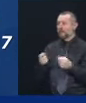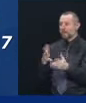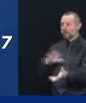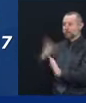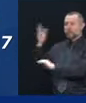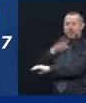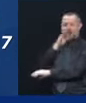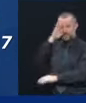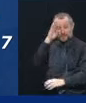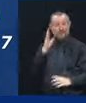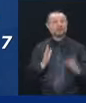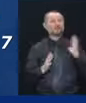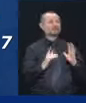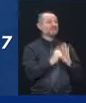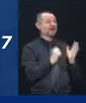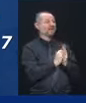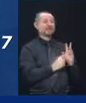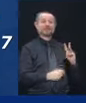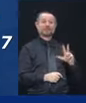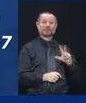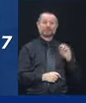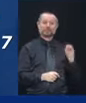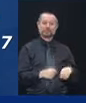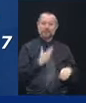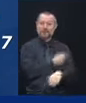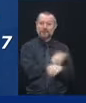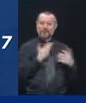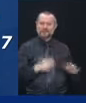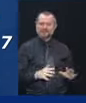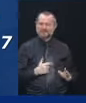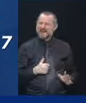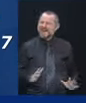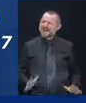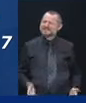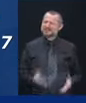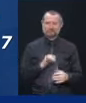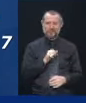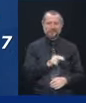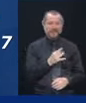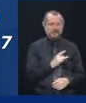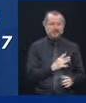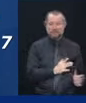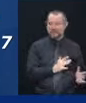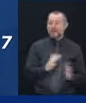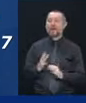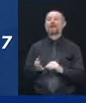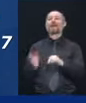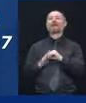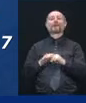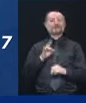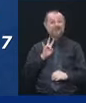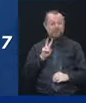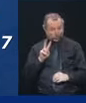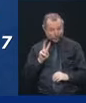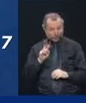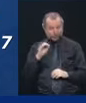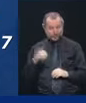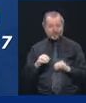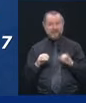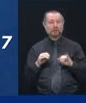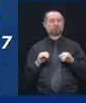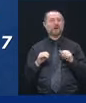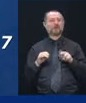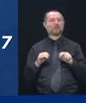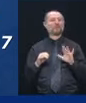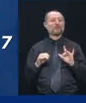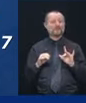63% on January 18th. We made a big push. We got to 72%. Between the 25th and today,